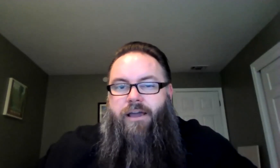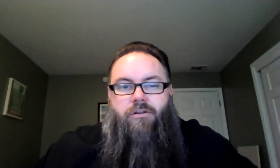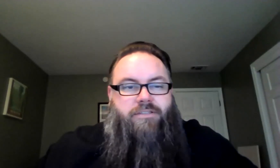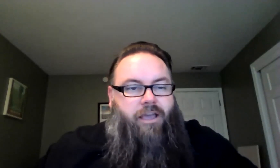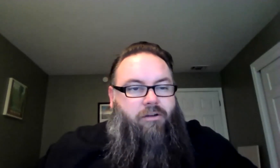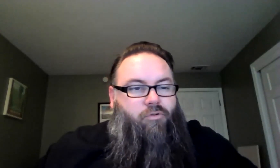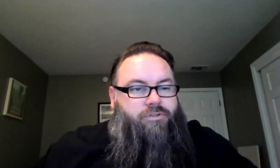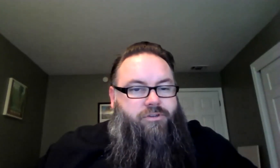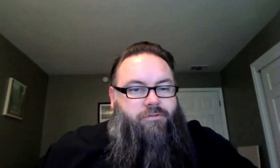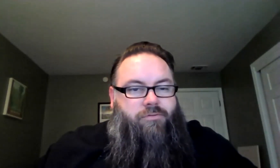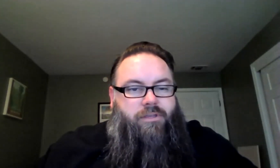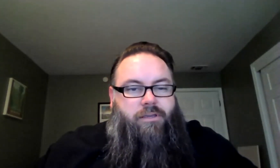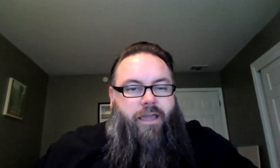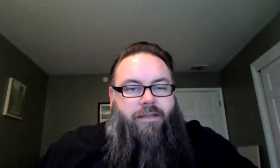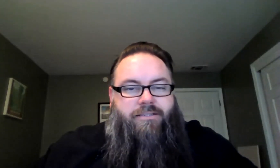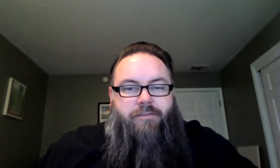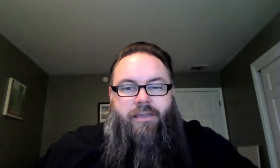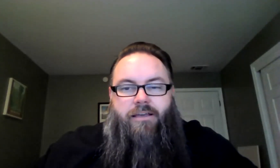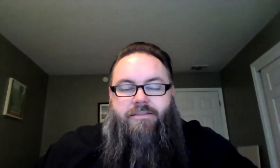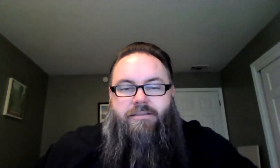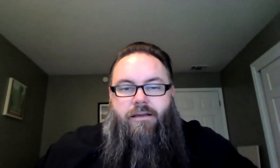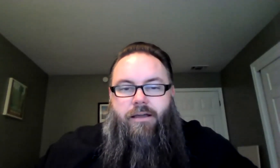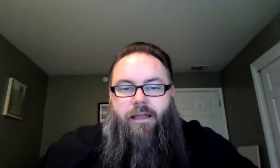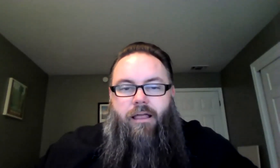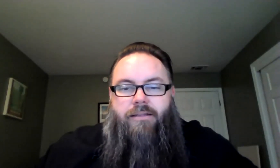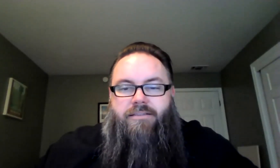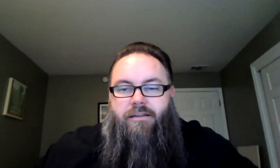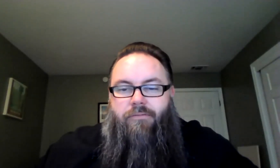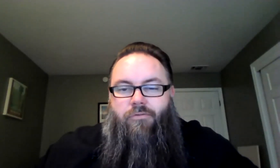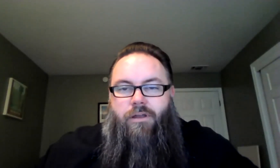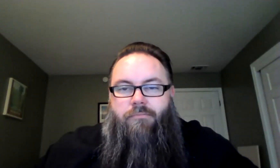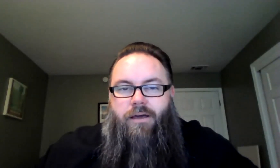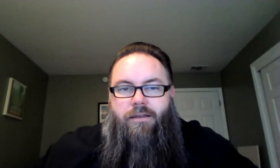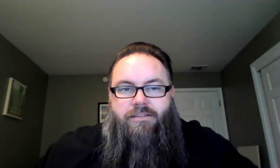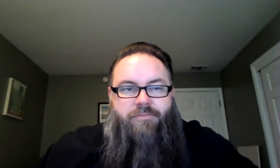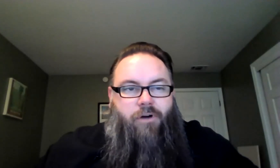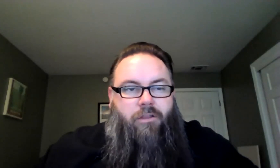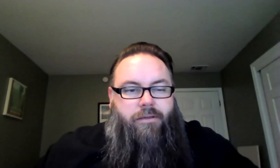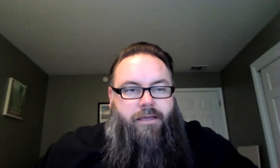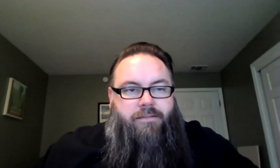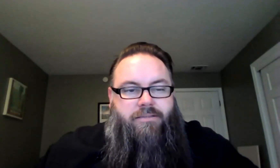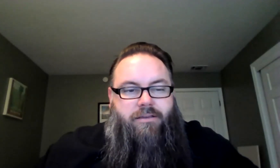service providers accountable to the HCBS guidelines that everyone needs to be following. And